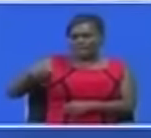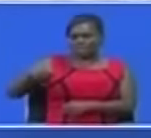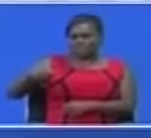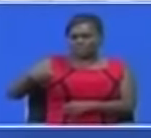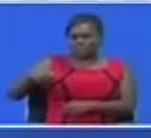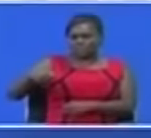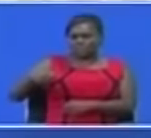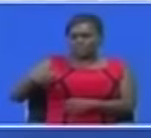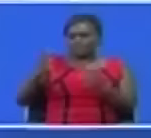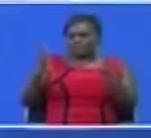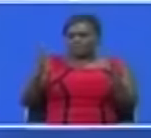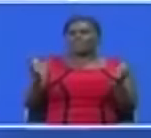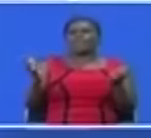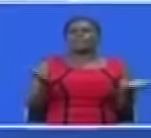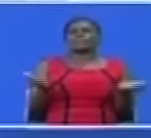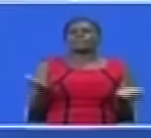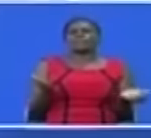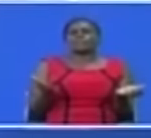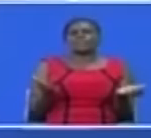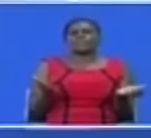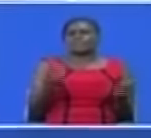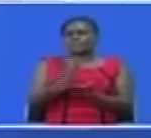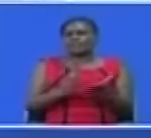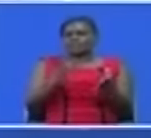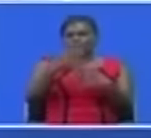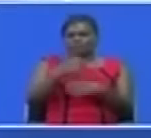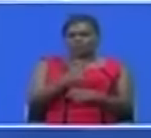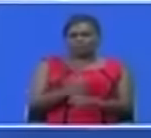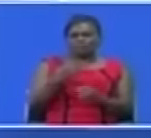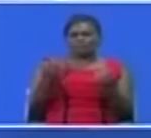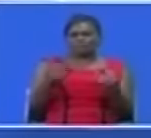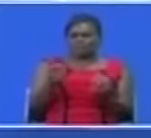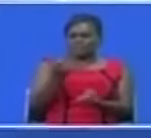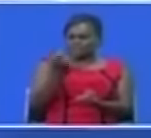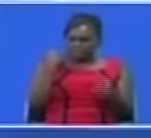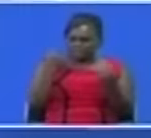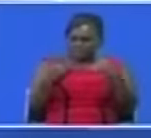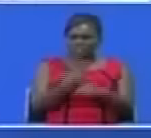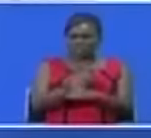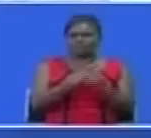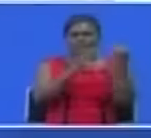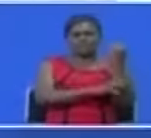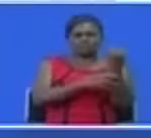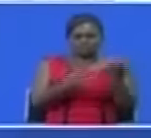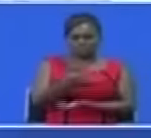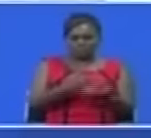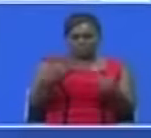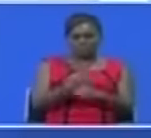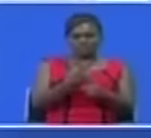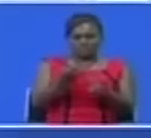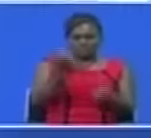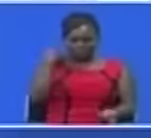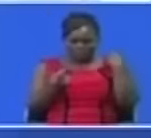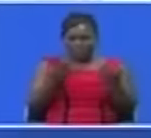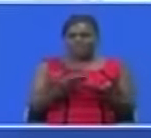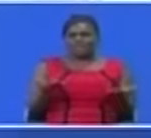grams packaging is a big business. There are companies with vast amounts of tea from various countries, mixing different amount